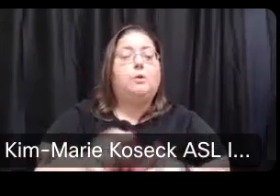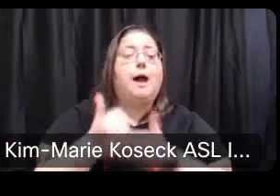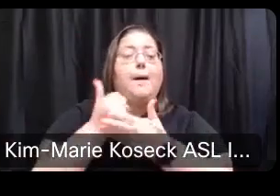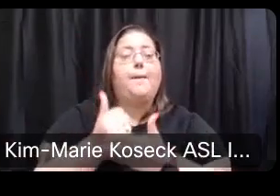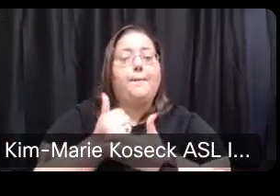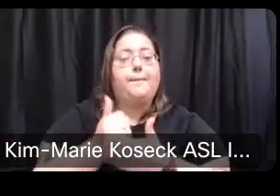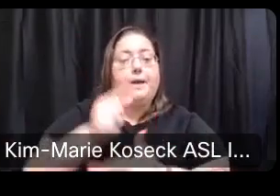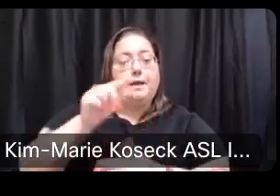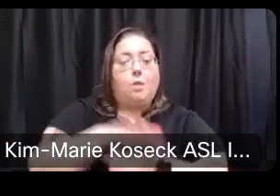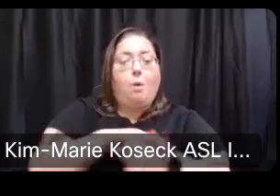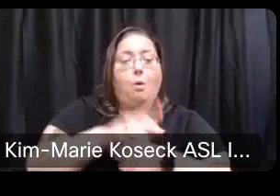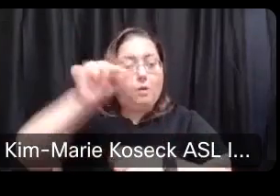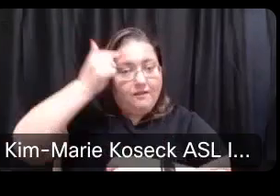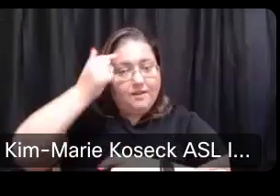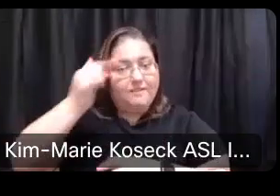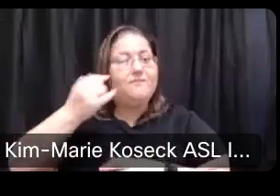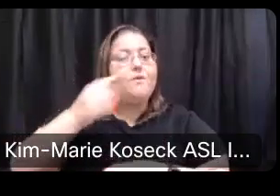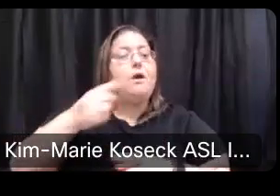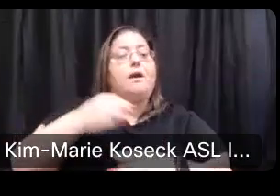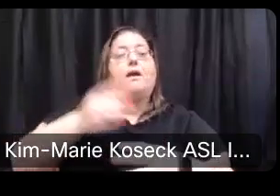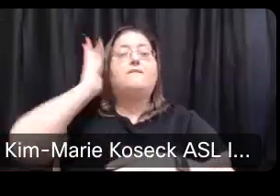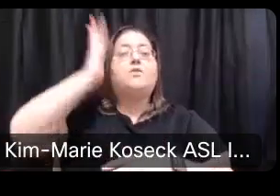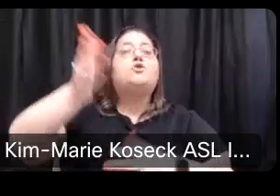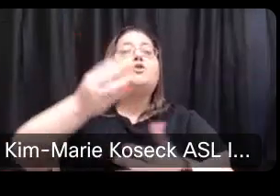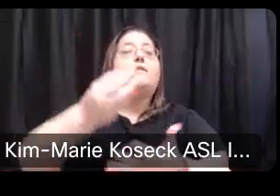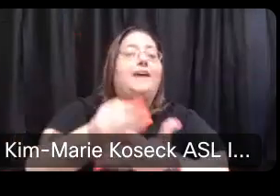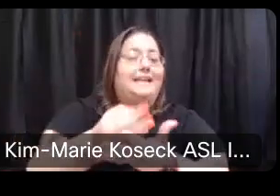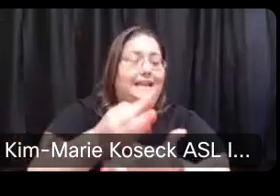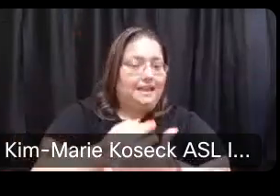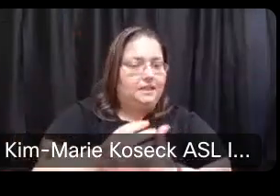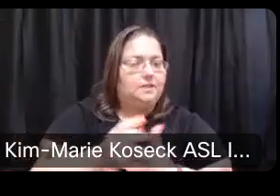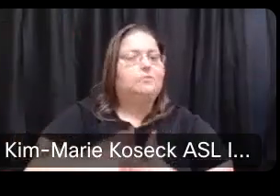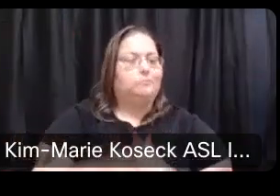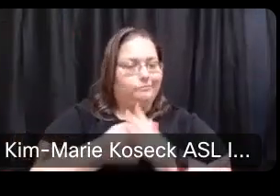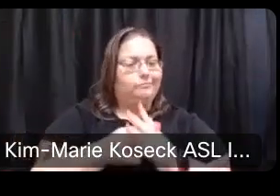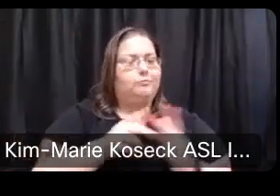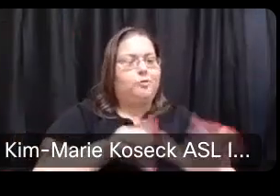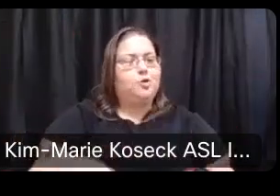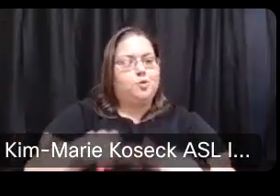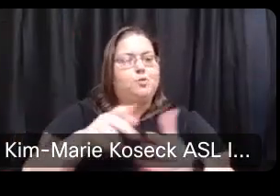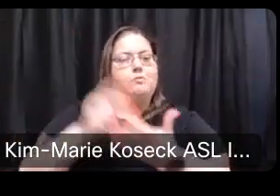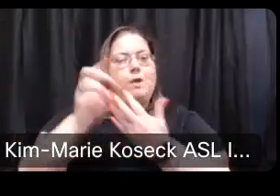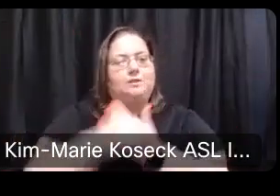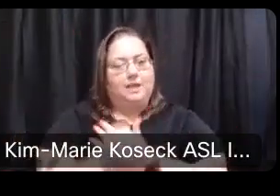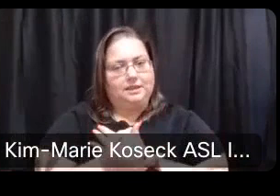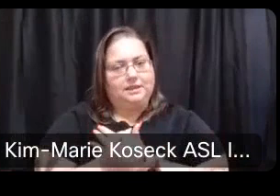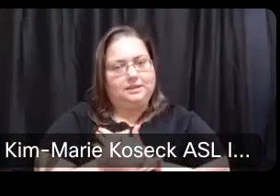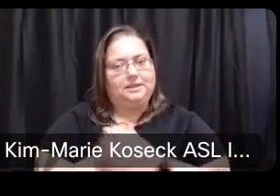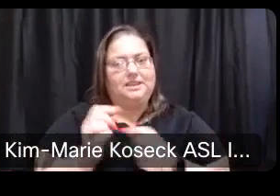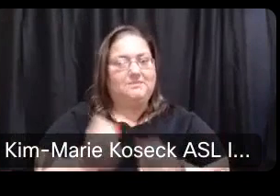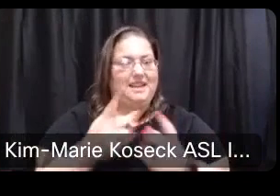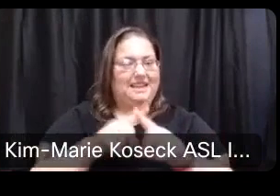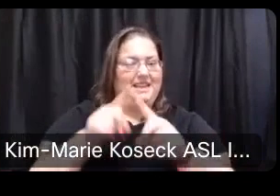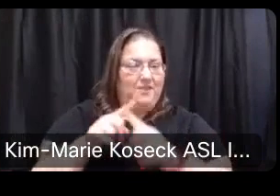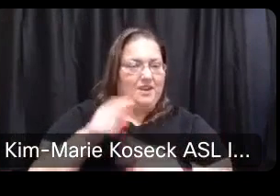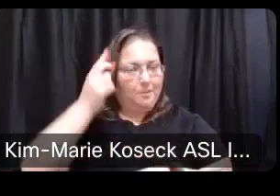for implementation funding in the future to actually implement these projects. So it serves a number of purposes. You're covering